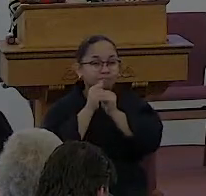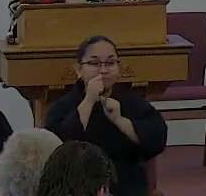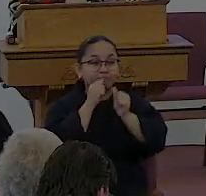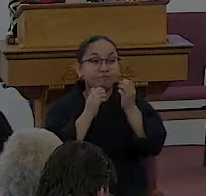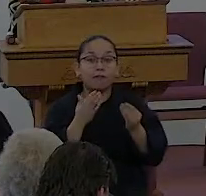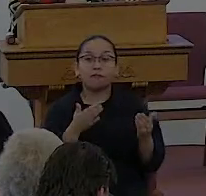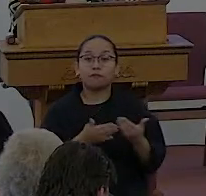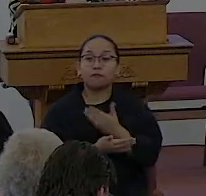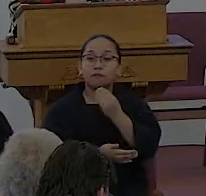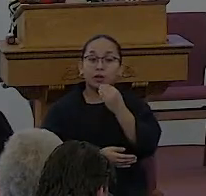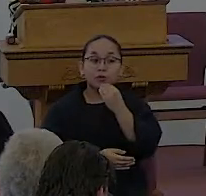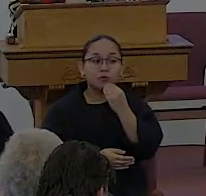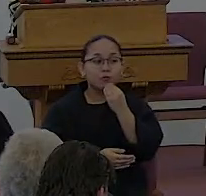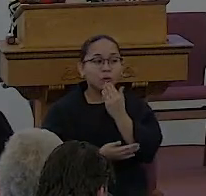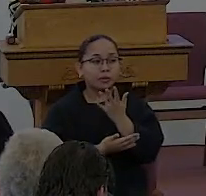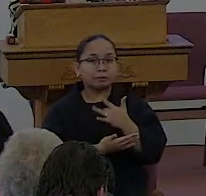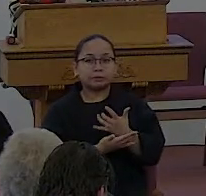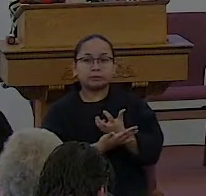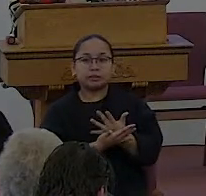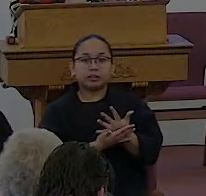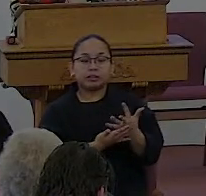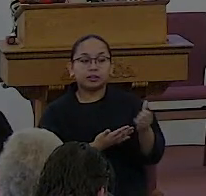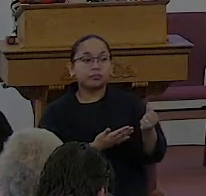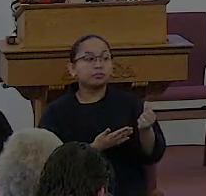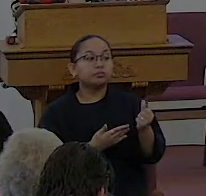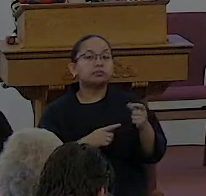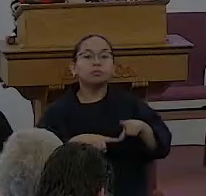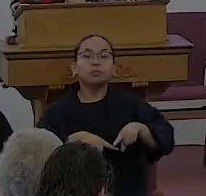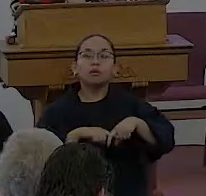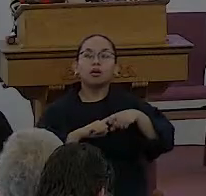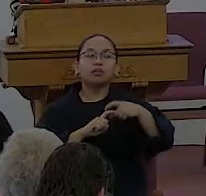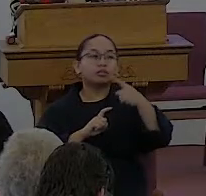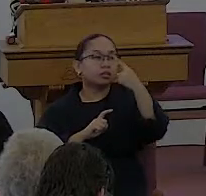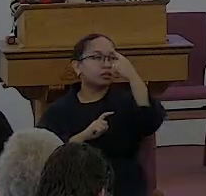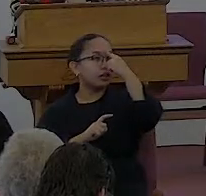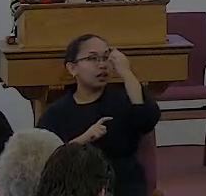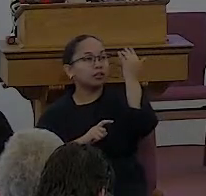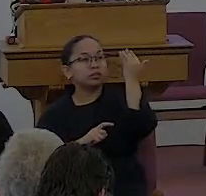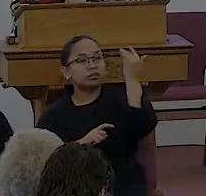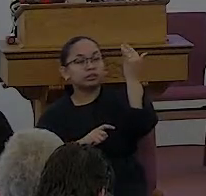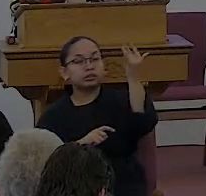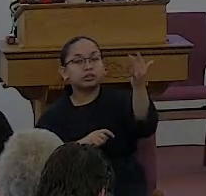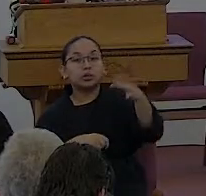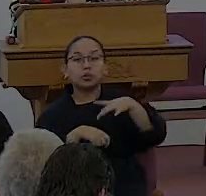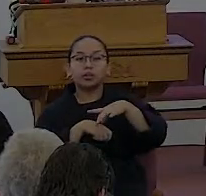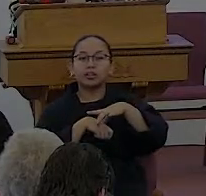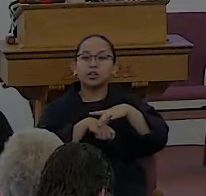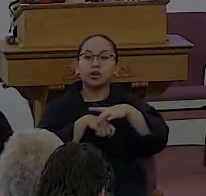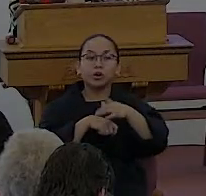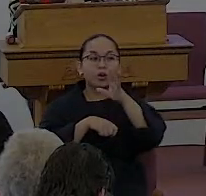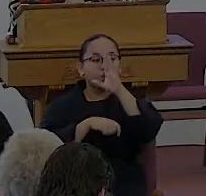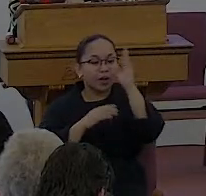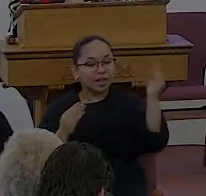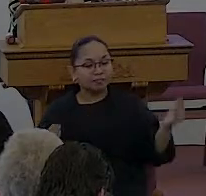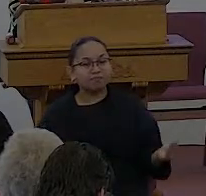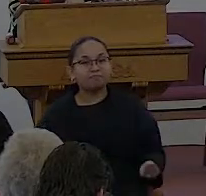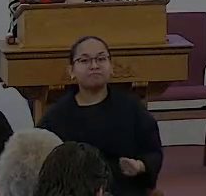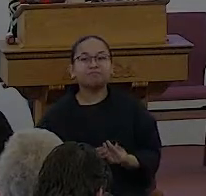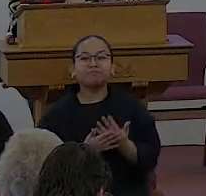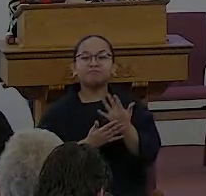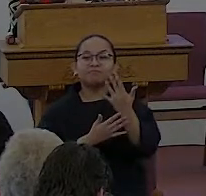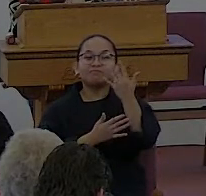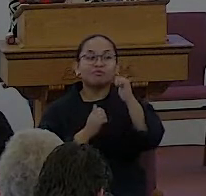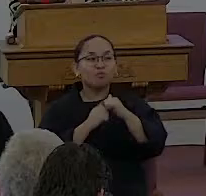scarce. Take a moment and think of the time to come when the earth will once again glow with the bounty of